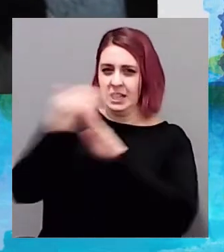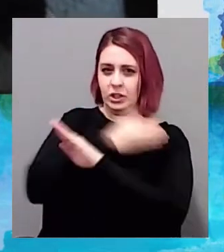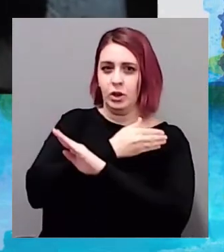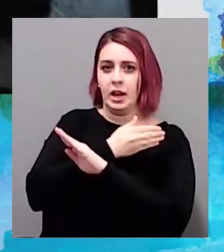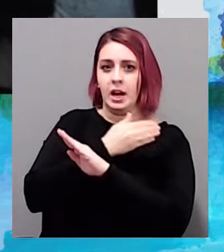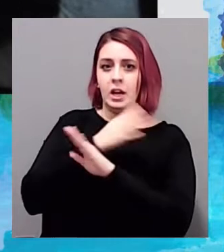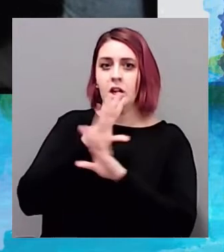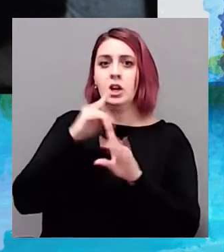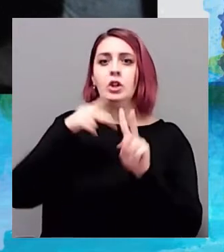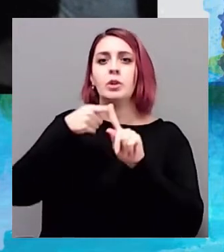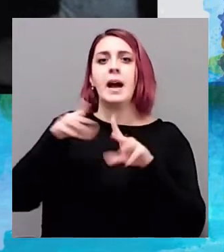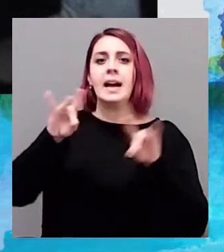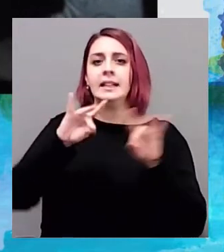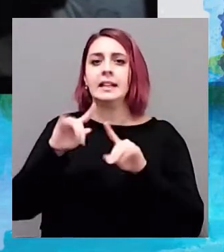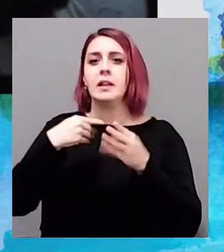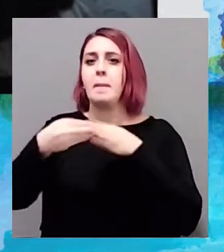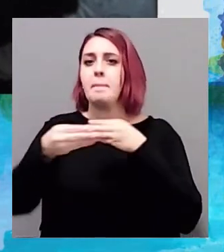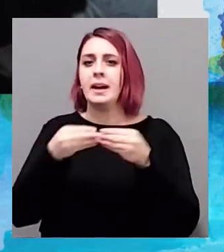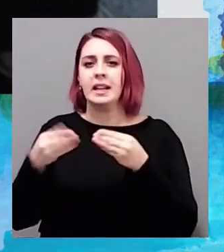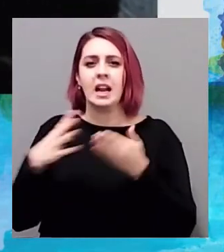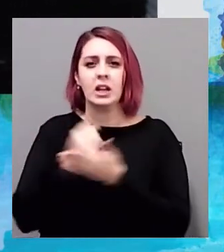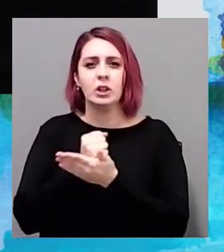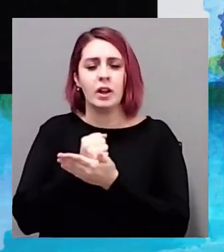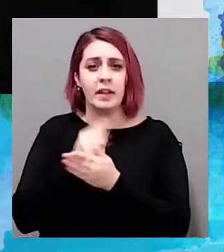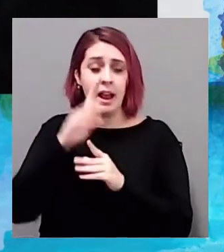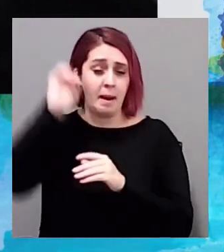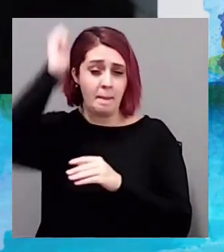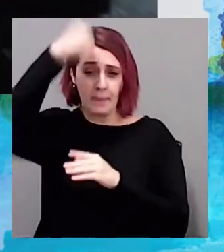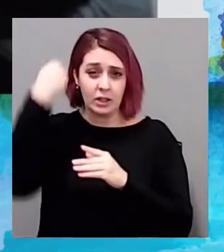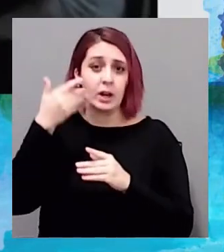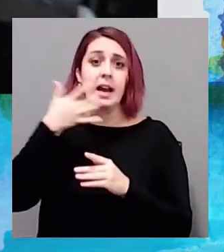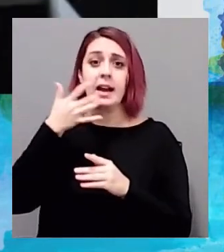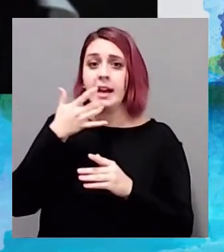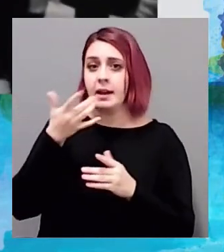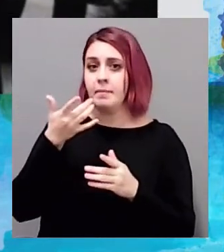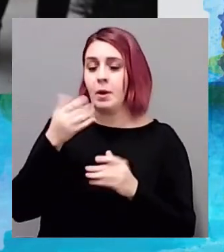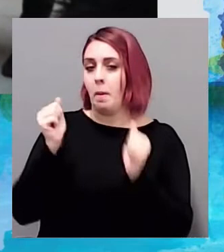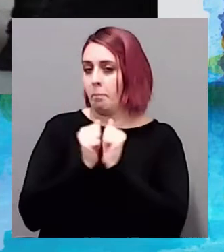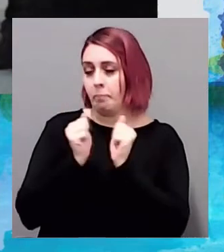So the narrator is saying how we're going to touch and experience prehistory.